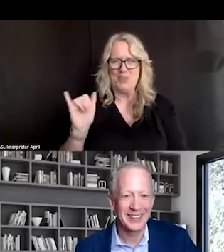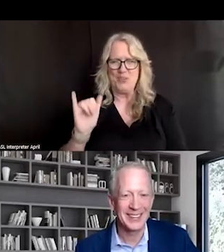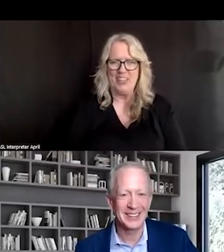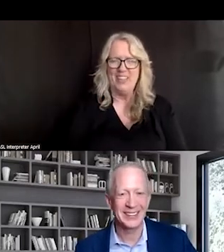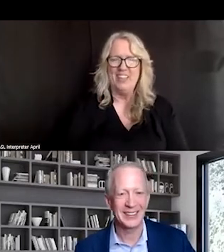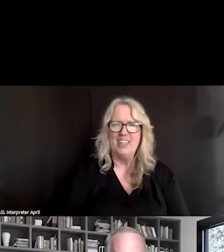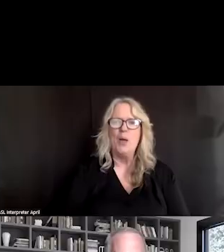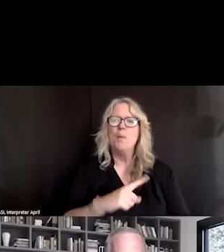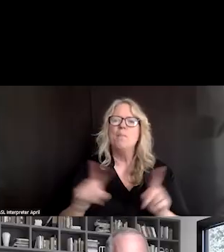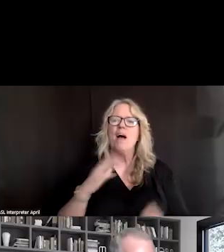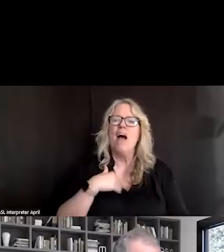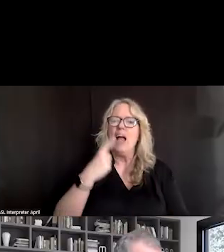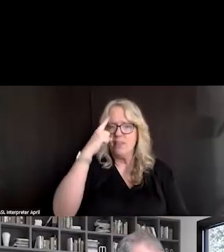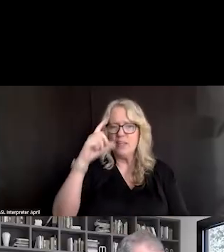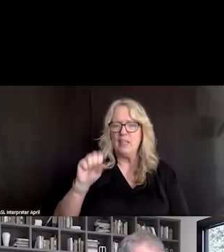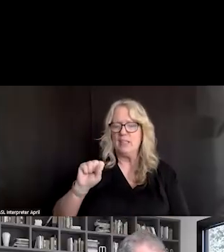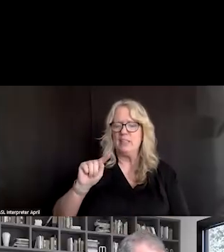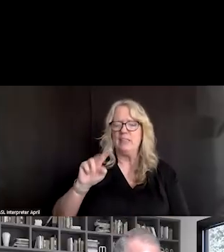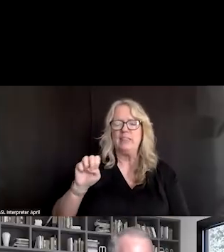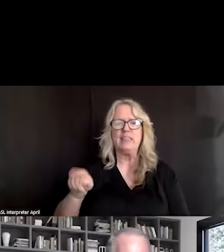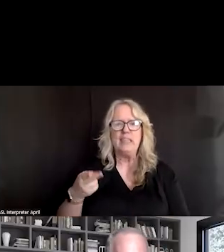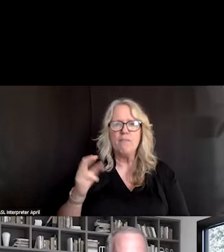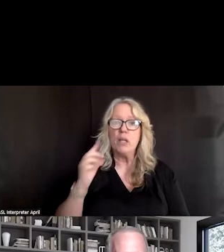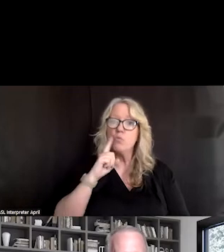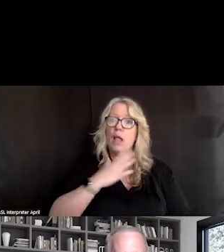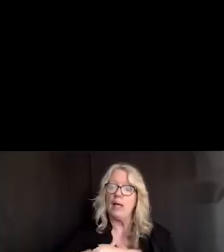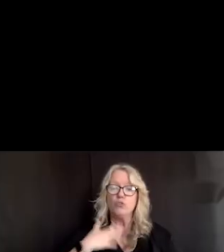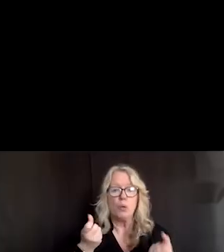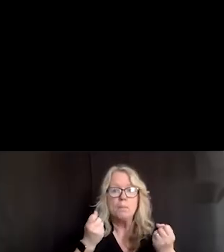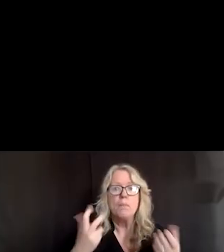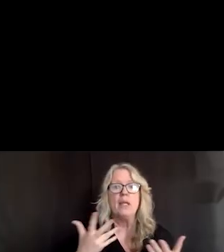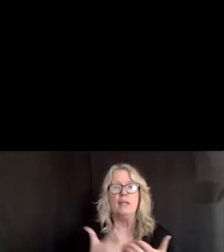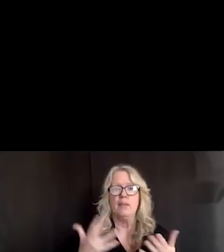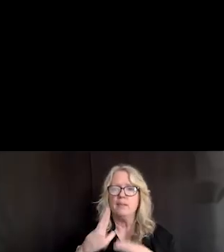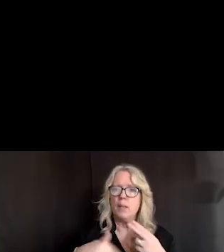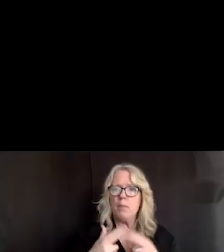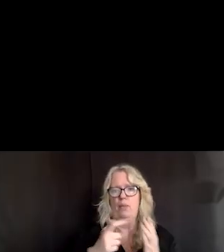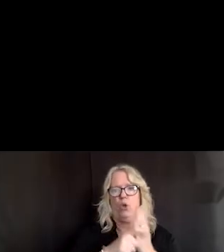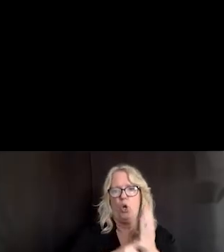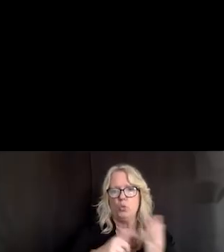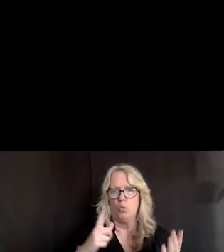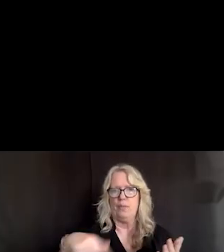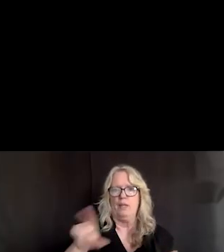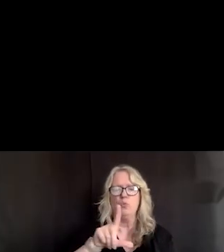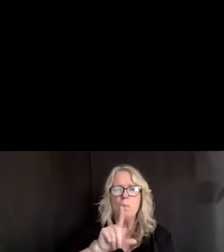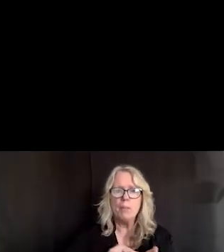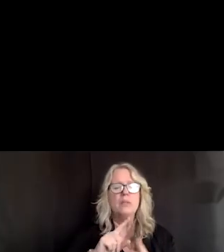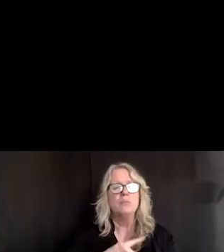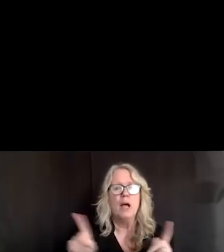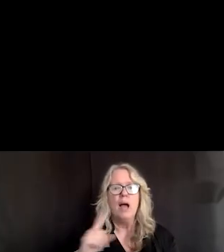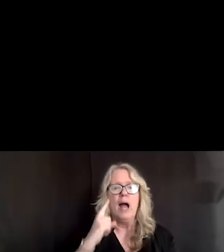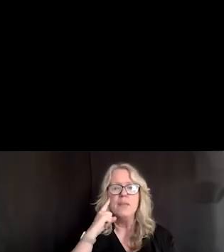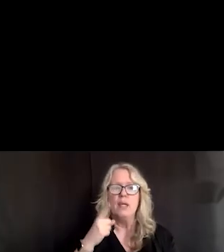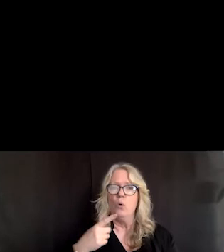But I think Stephanie, the thing I enjoyed many things about the article that you published. But I think the thing that you